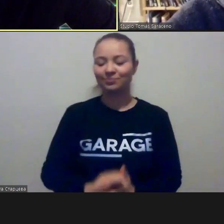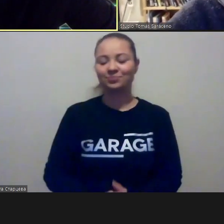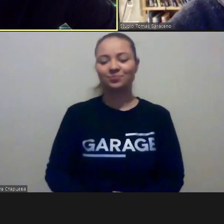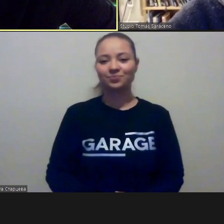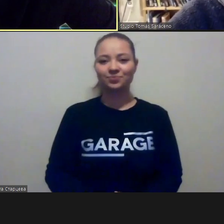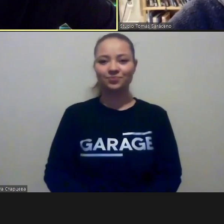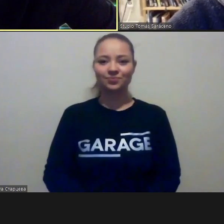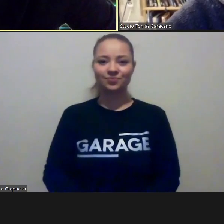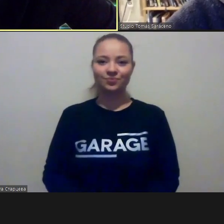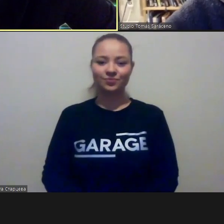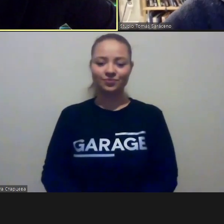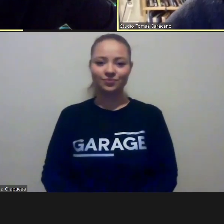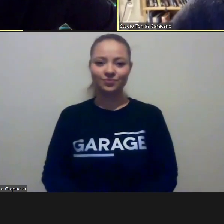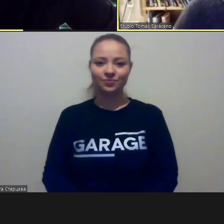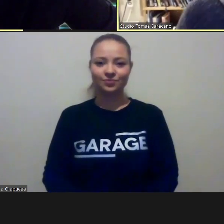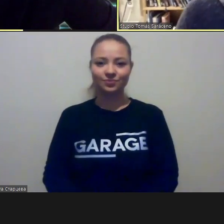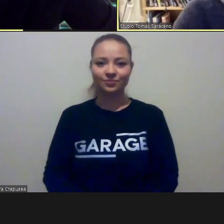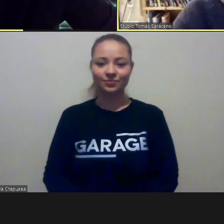Mute.